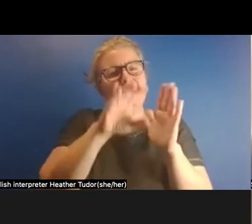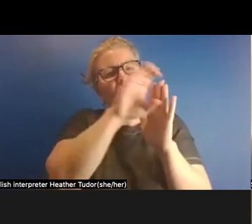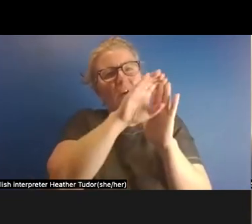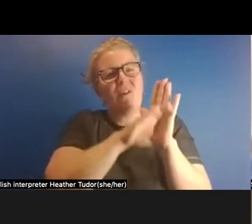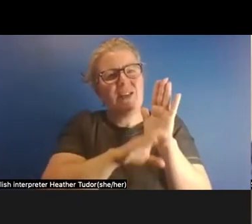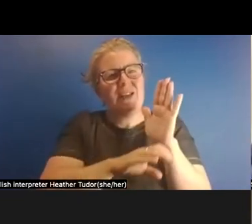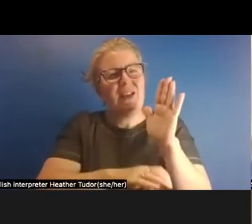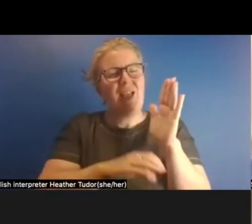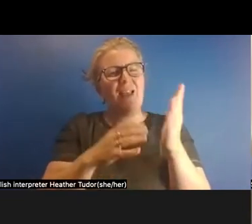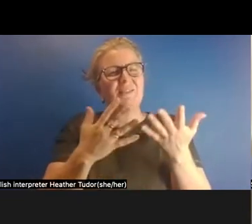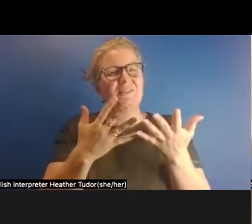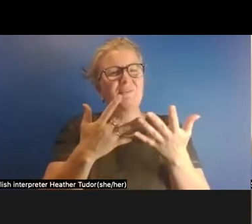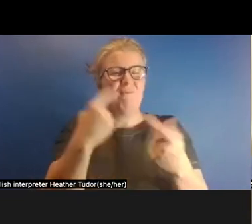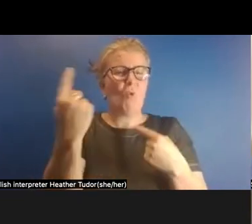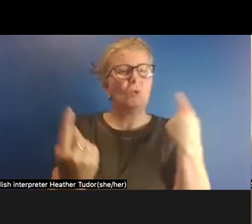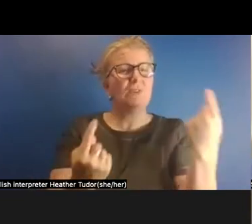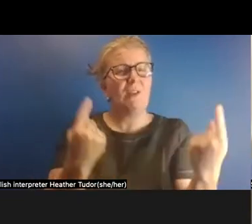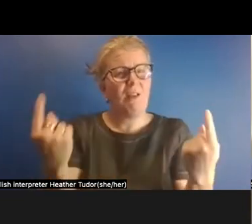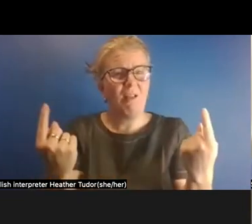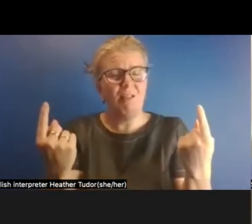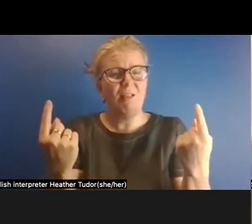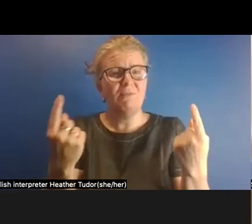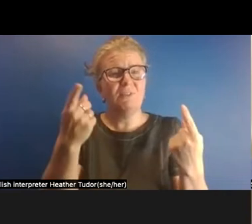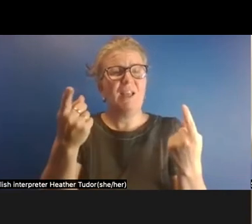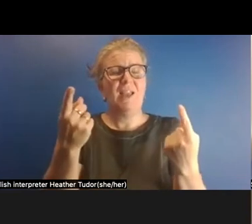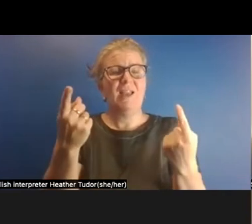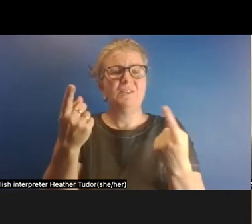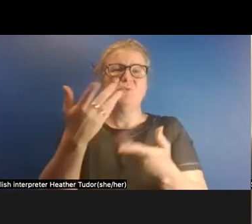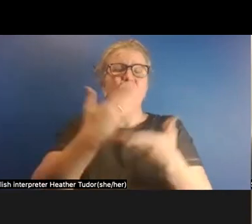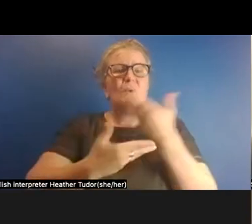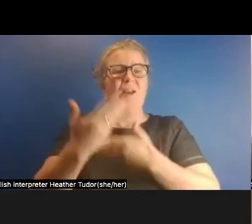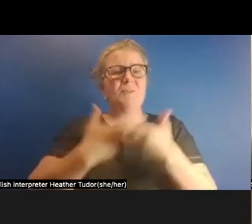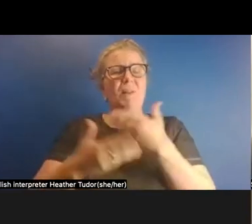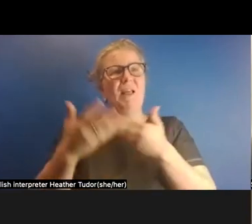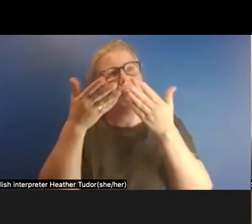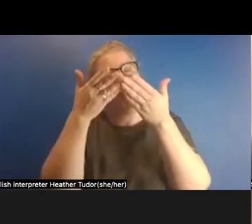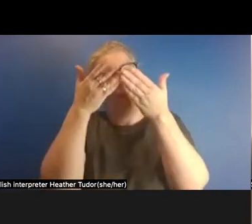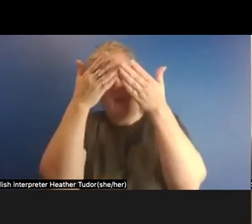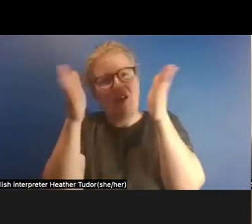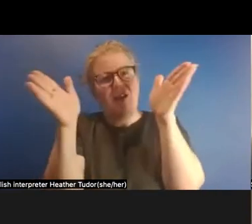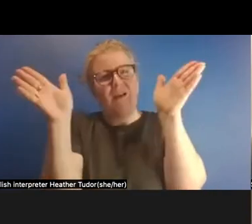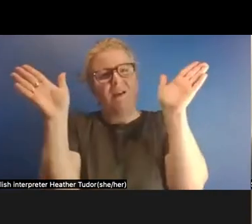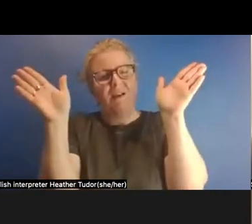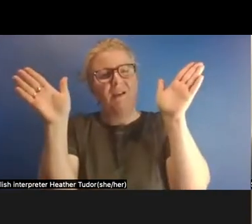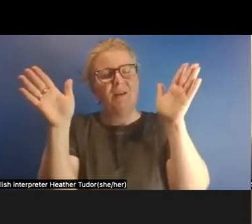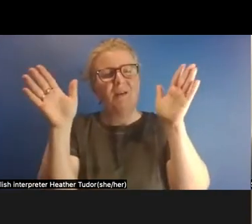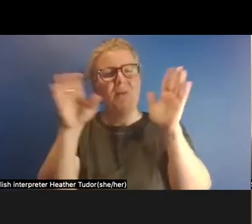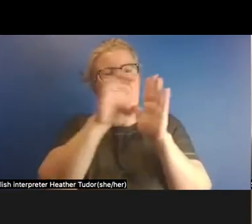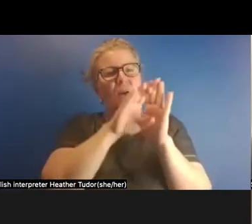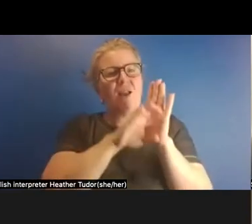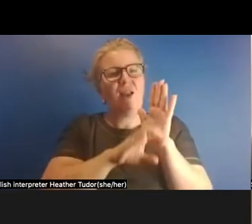and giving us a broader perspective of caste. I was